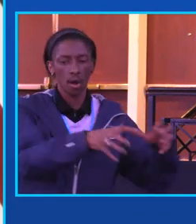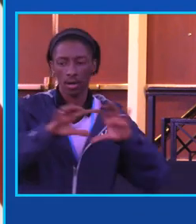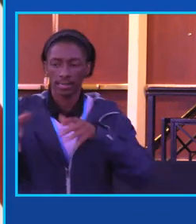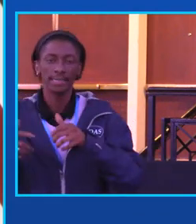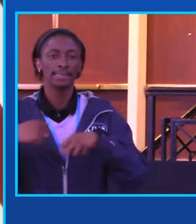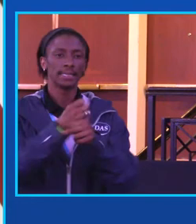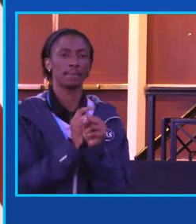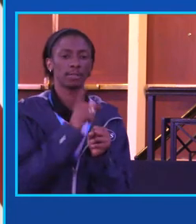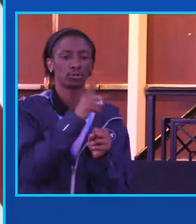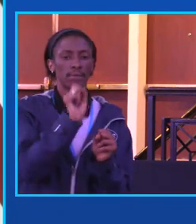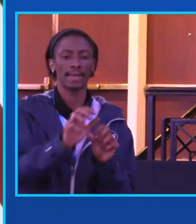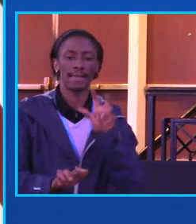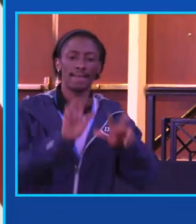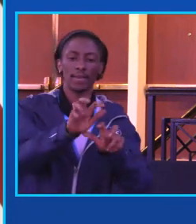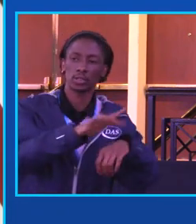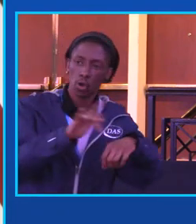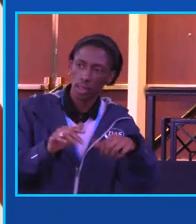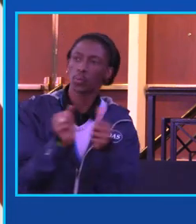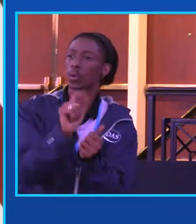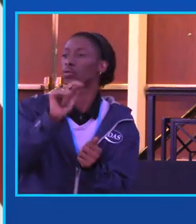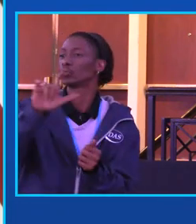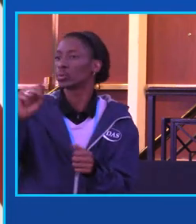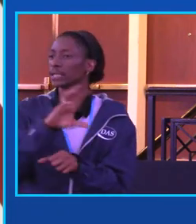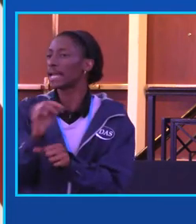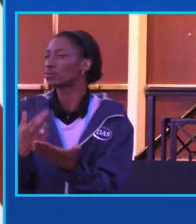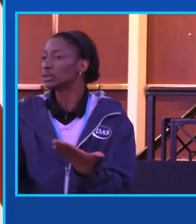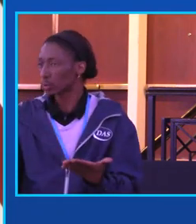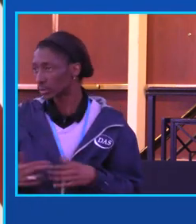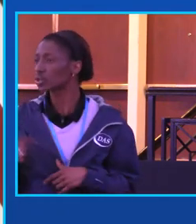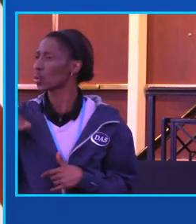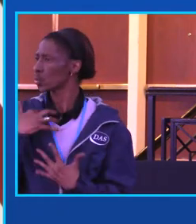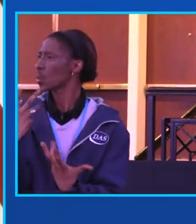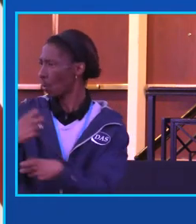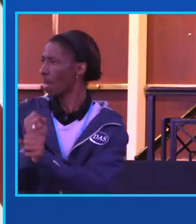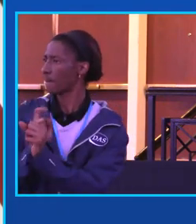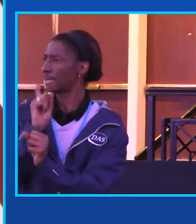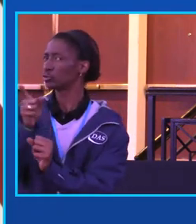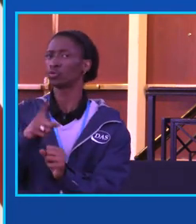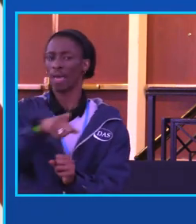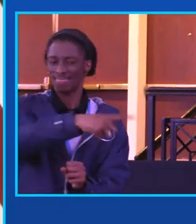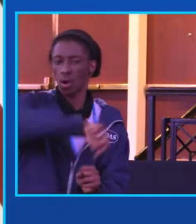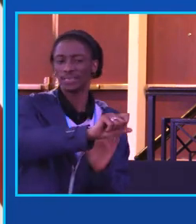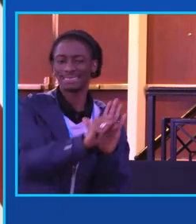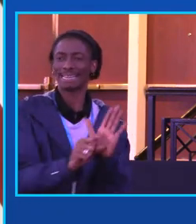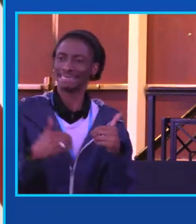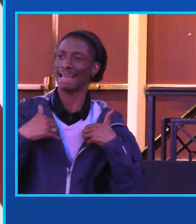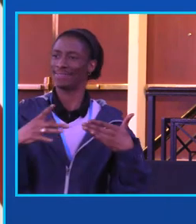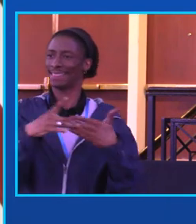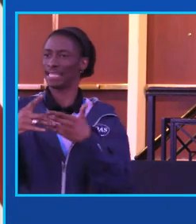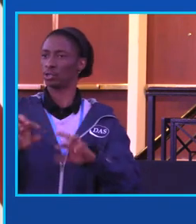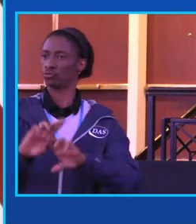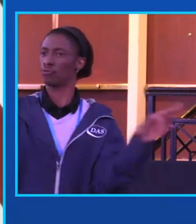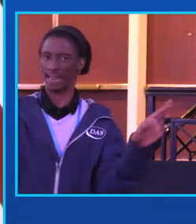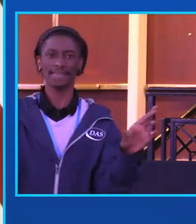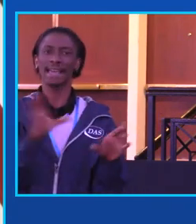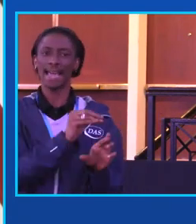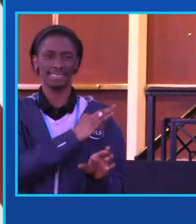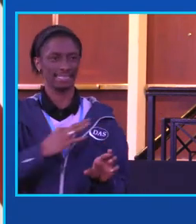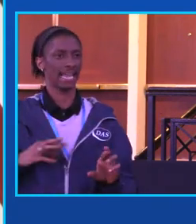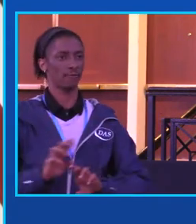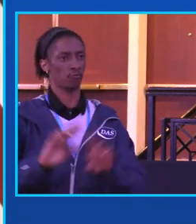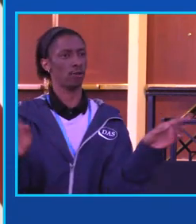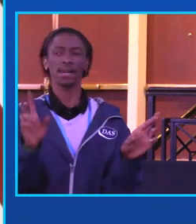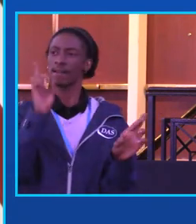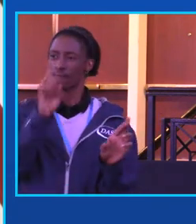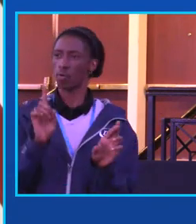can invest early in tools and resources. We want to make sure they have the leadership staff in place to run